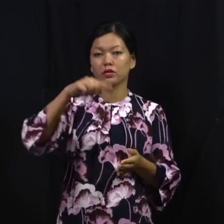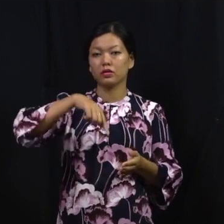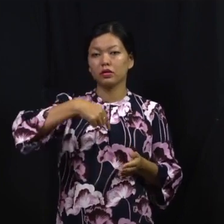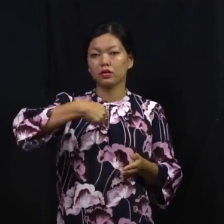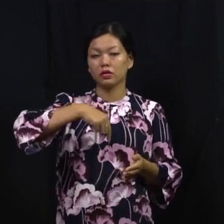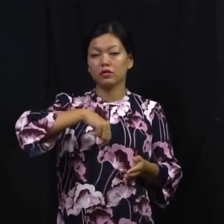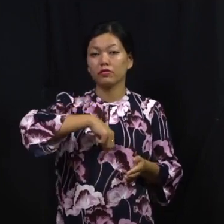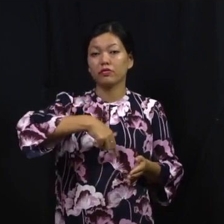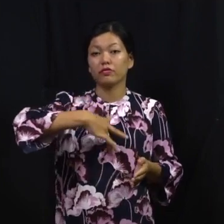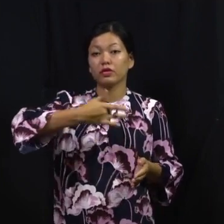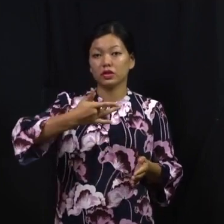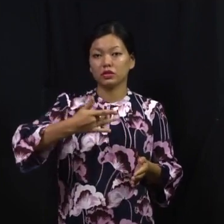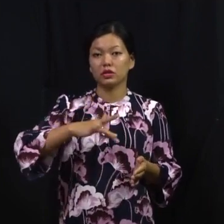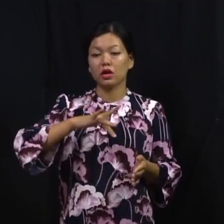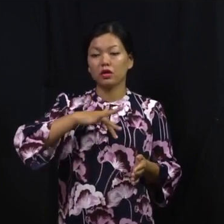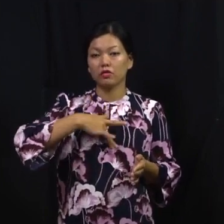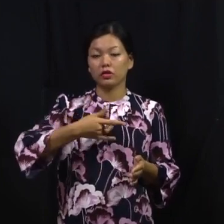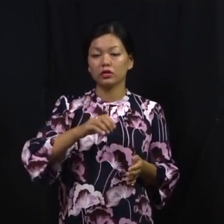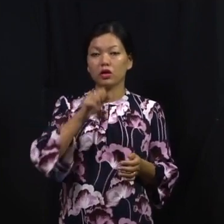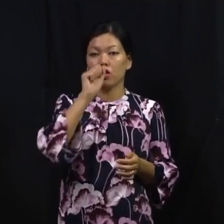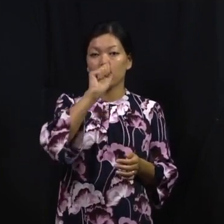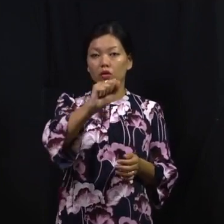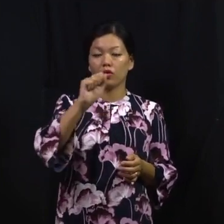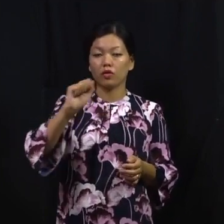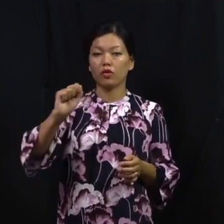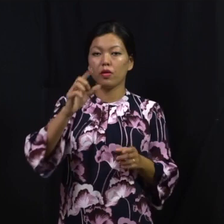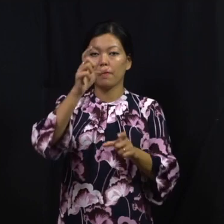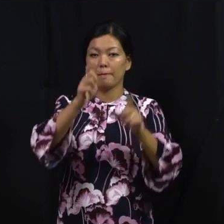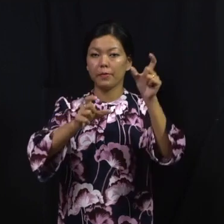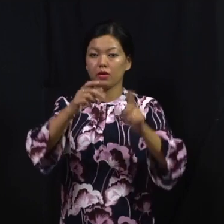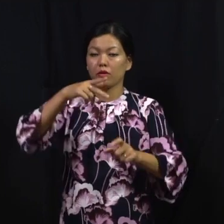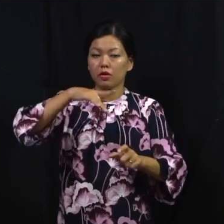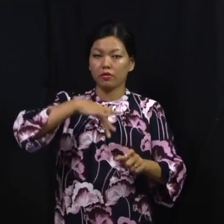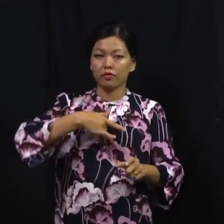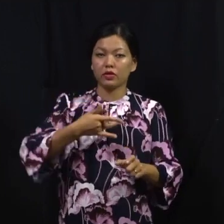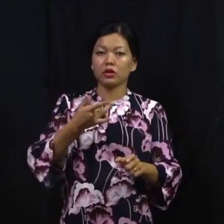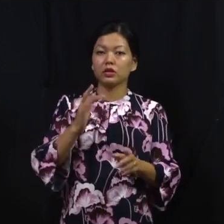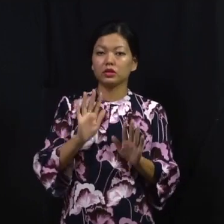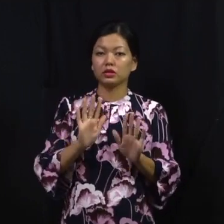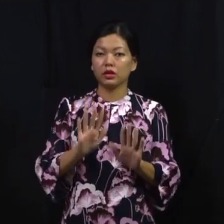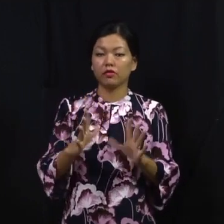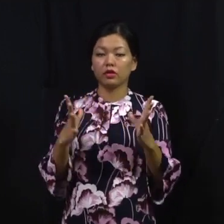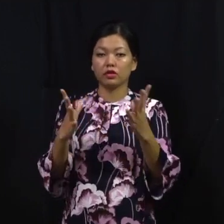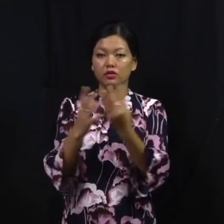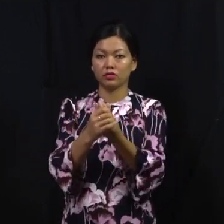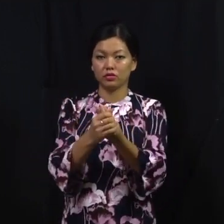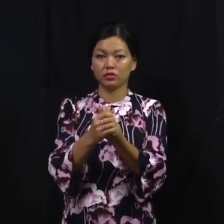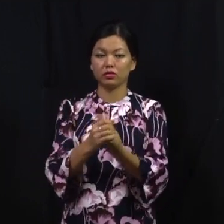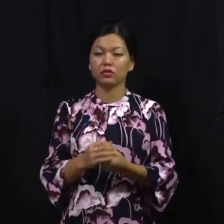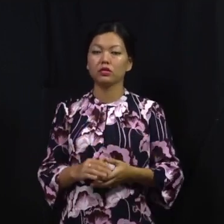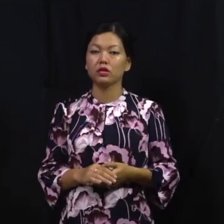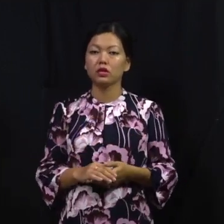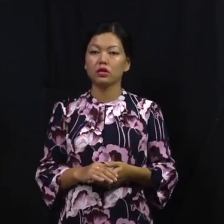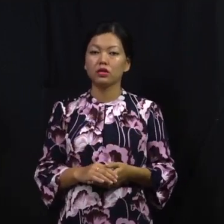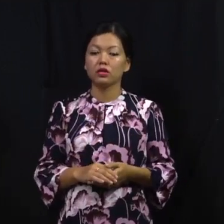freedom, all the people, all the religions, be it Muslims or Hindus or Sikhs, they came forward, especially we seen in the